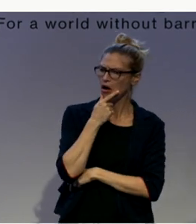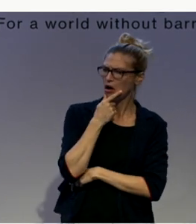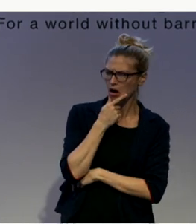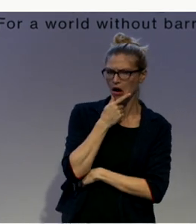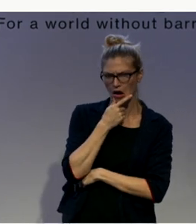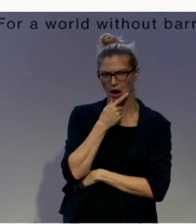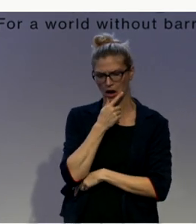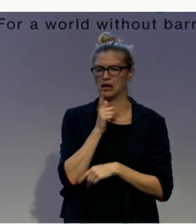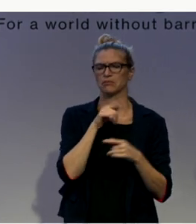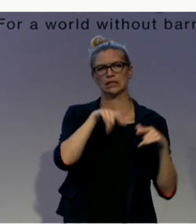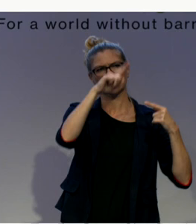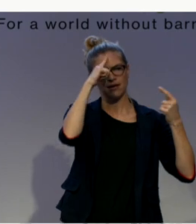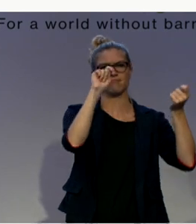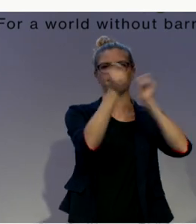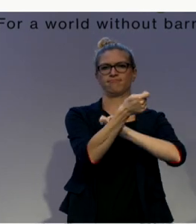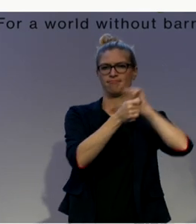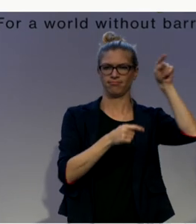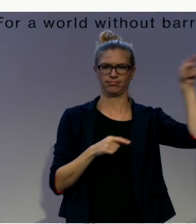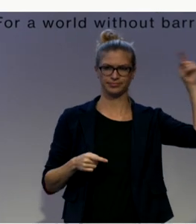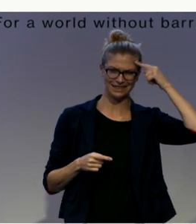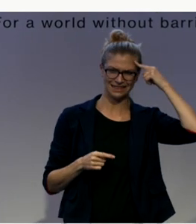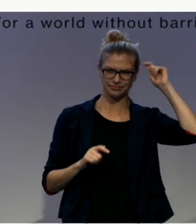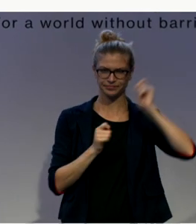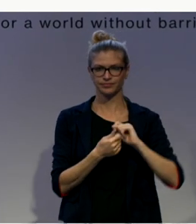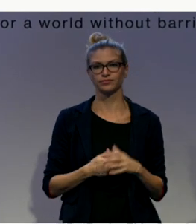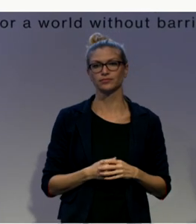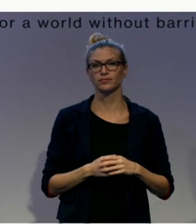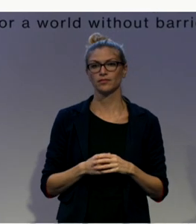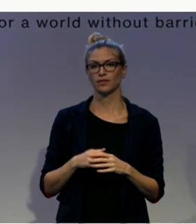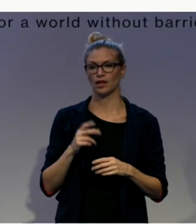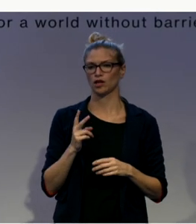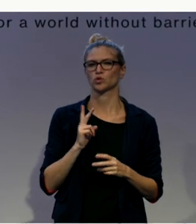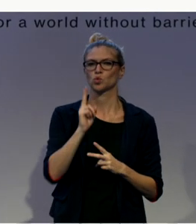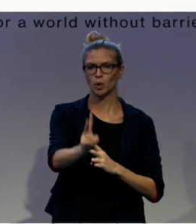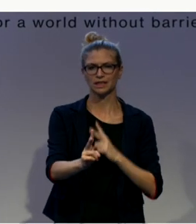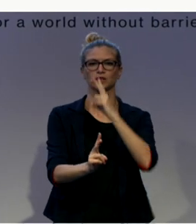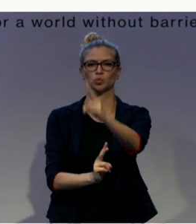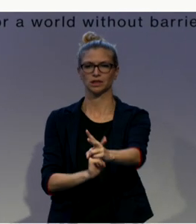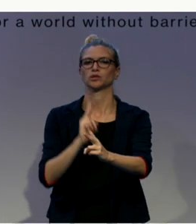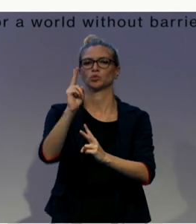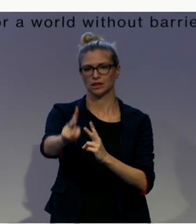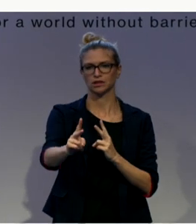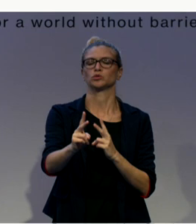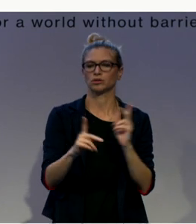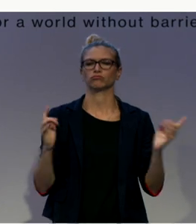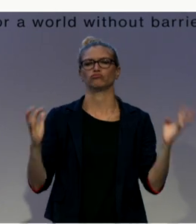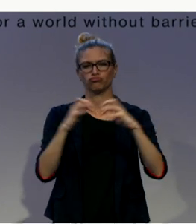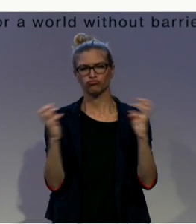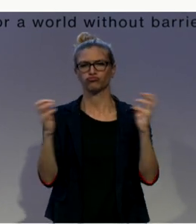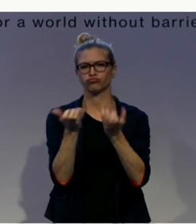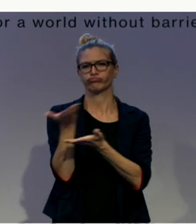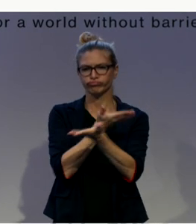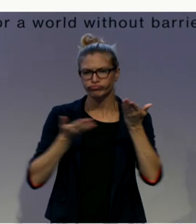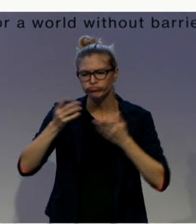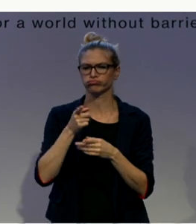we have a gathering for the newcomers, the new members. We do this gathering in public areas, in restaurants,